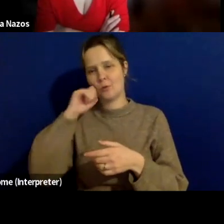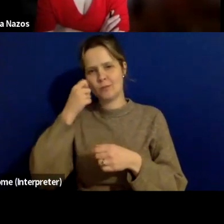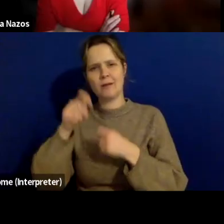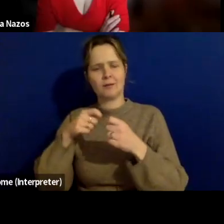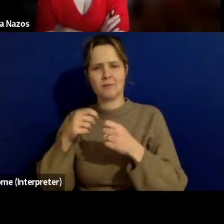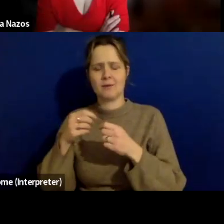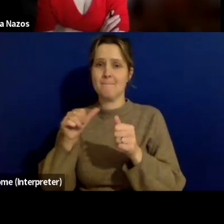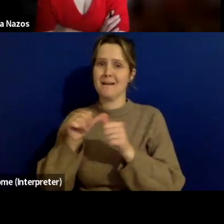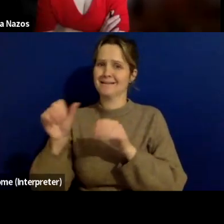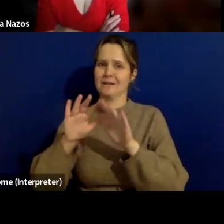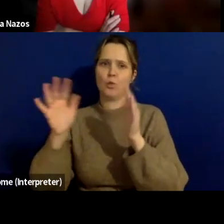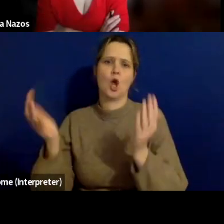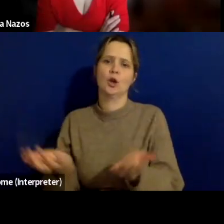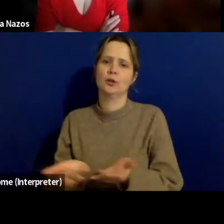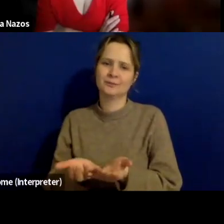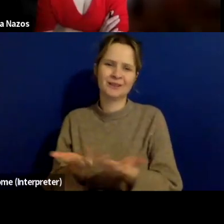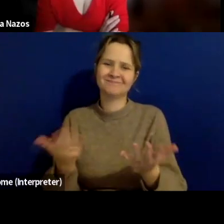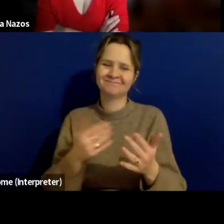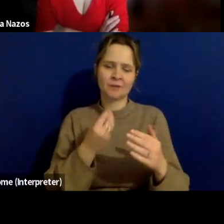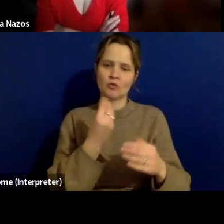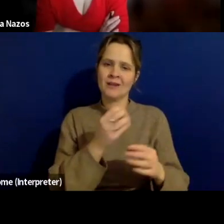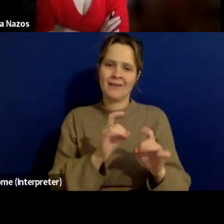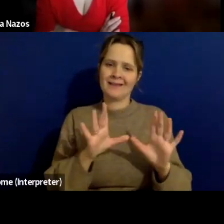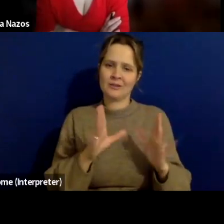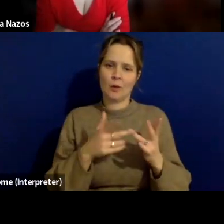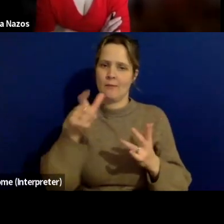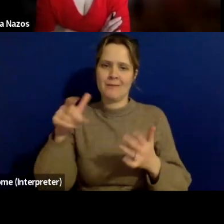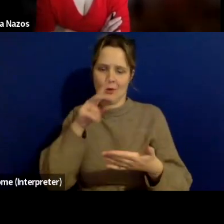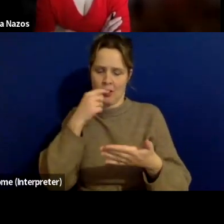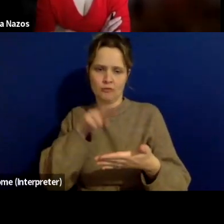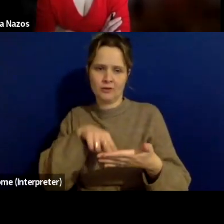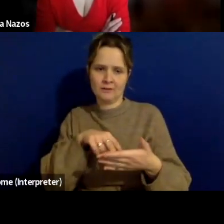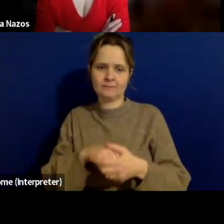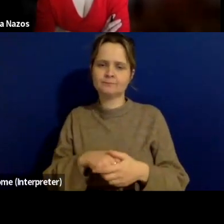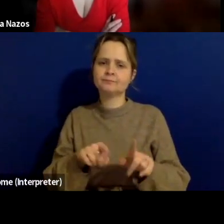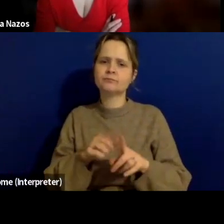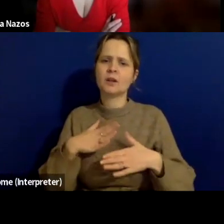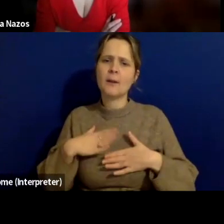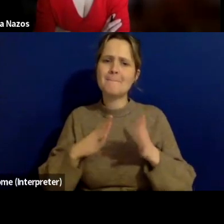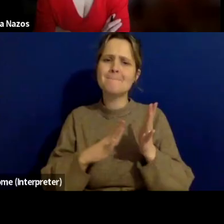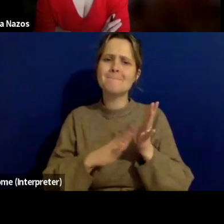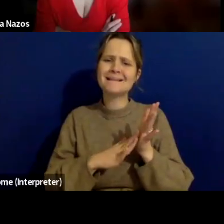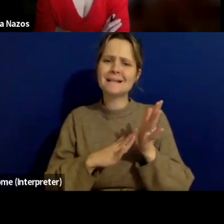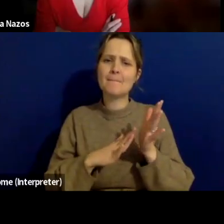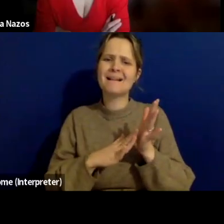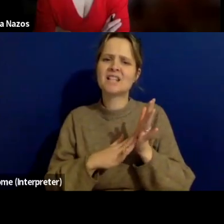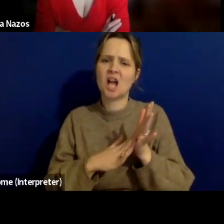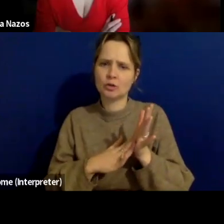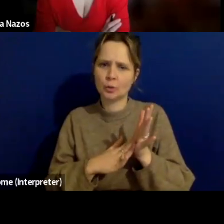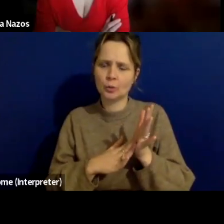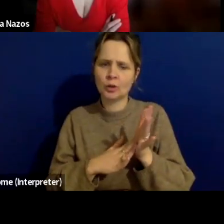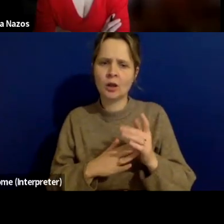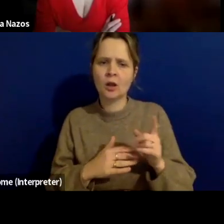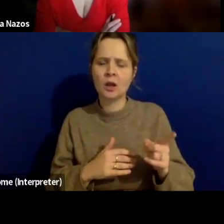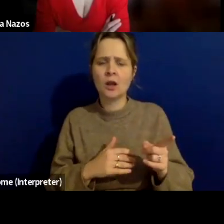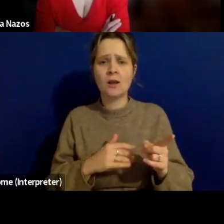in the world. Then I love very much Matsi Hadjilazaru. They're from the same period, both